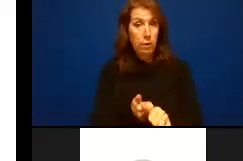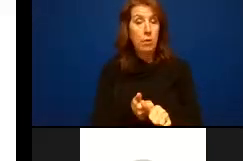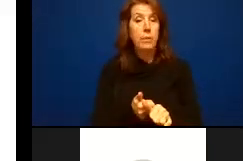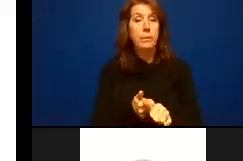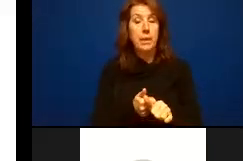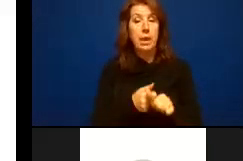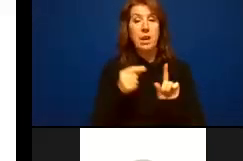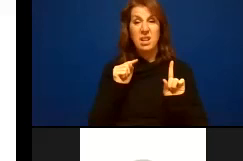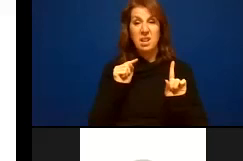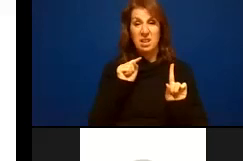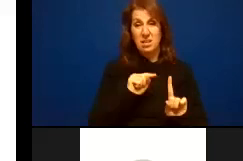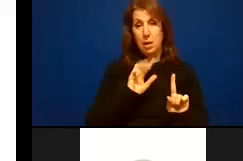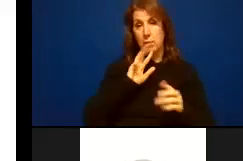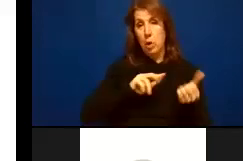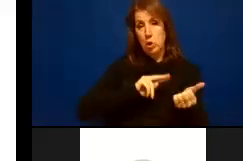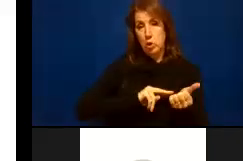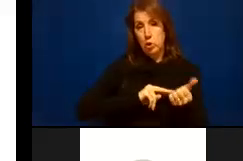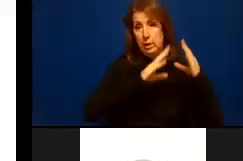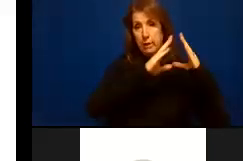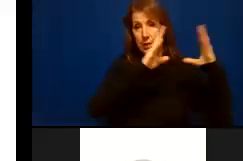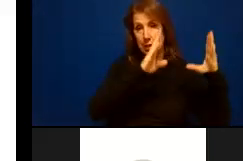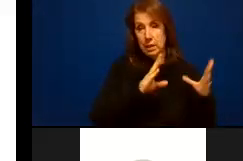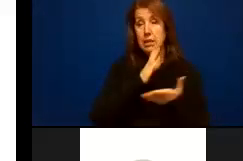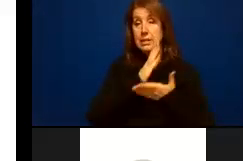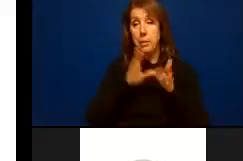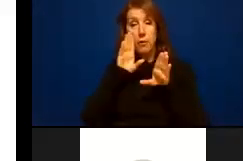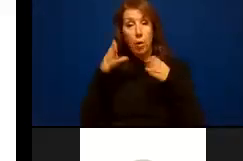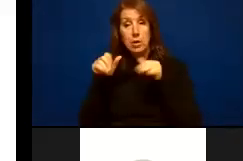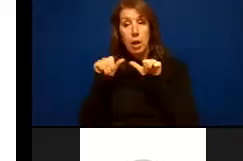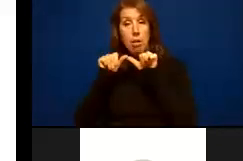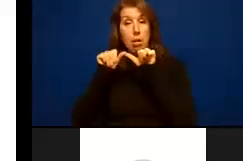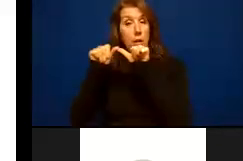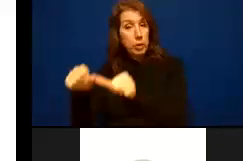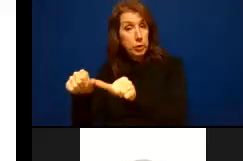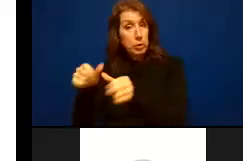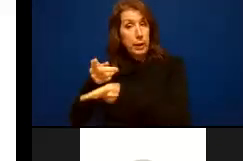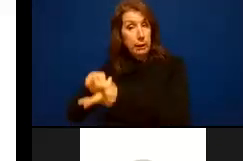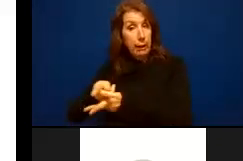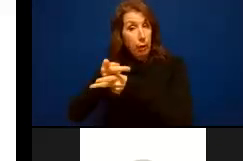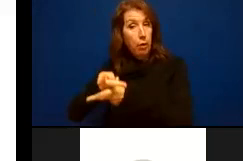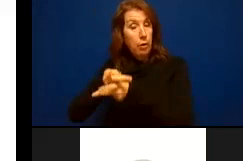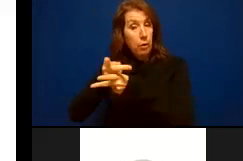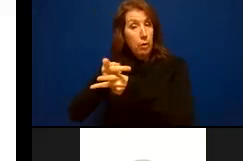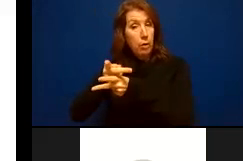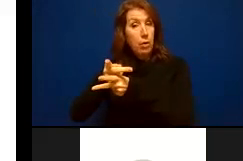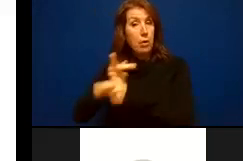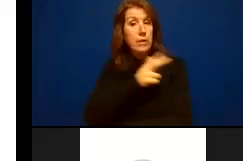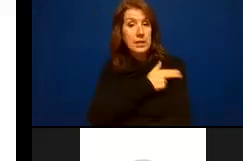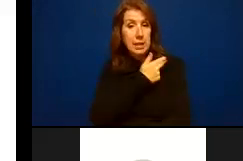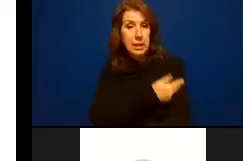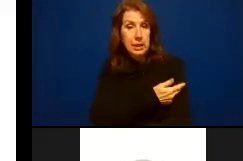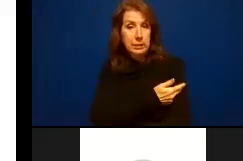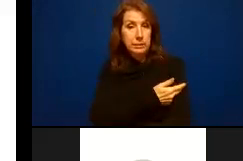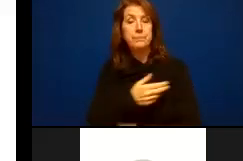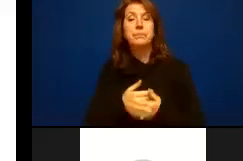nursing facilities. Some of them focused on long-term care facilities. The courts have generally applied those to psychiatric hospitals